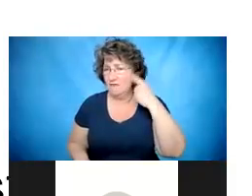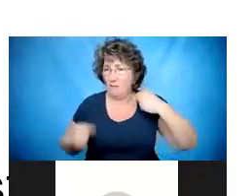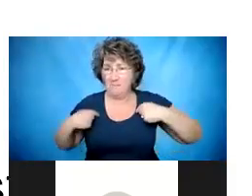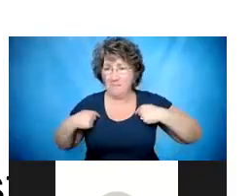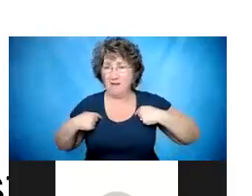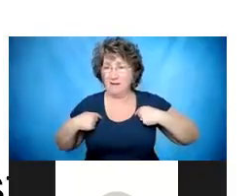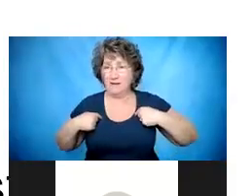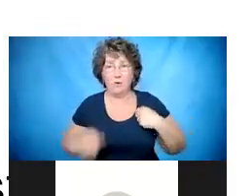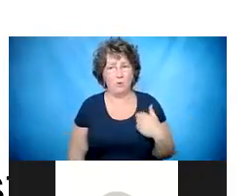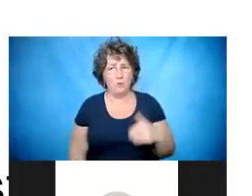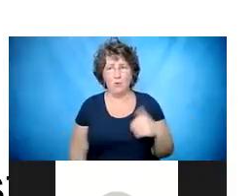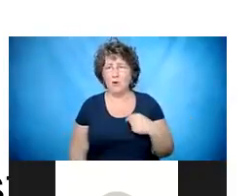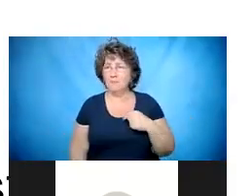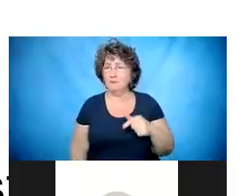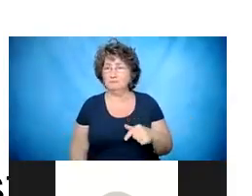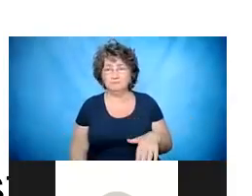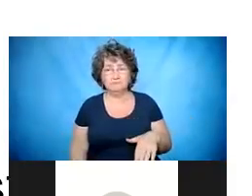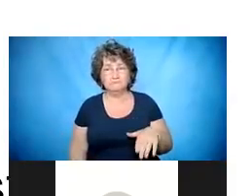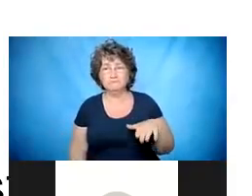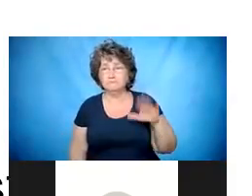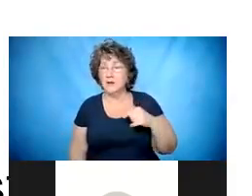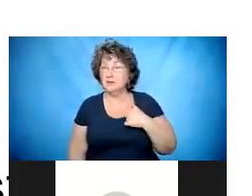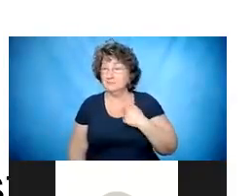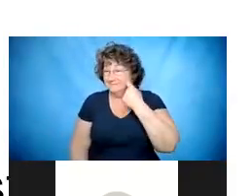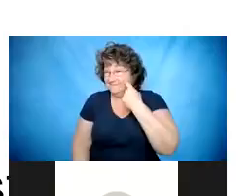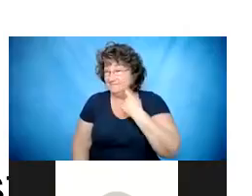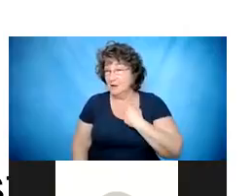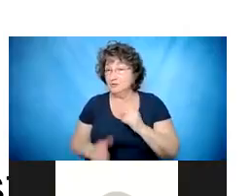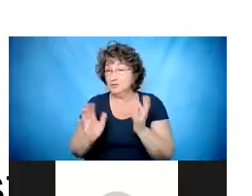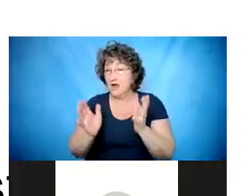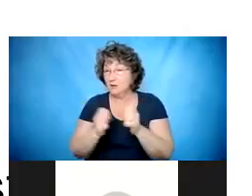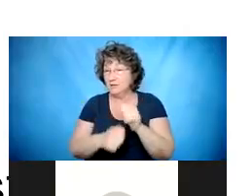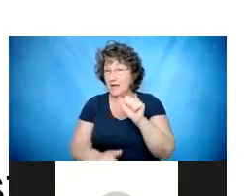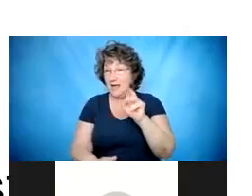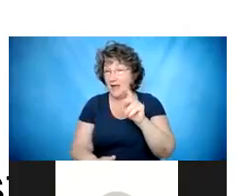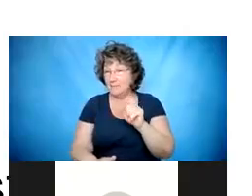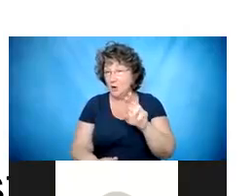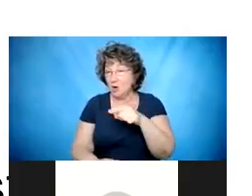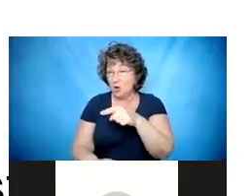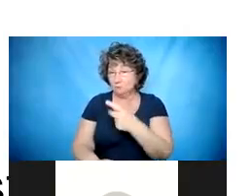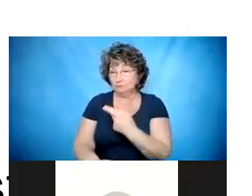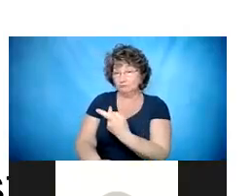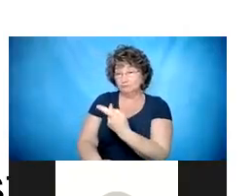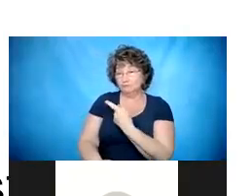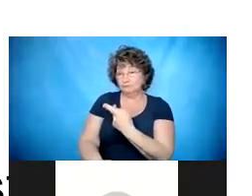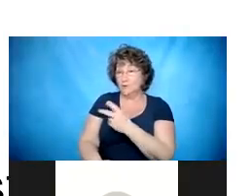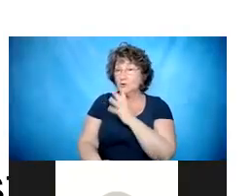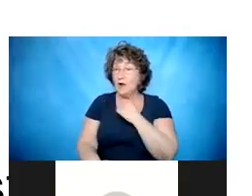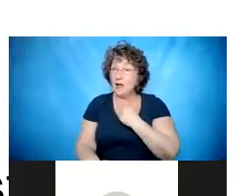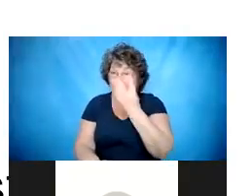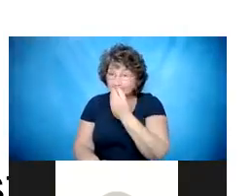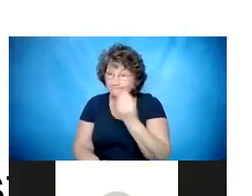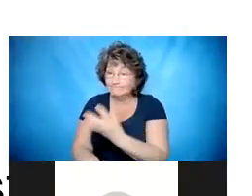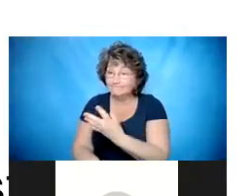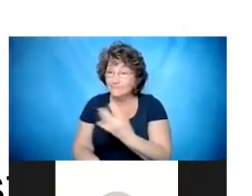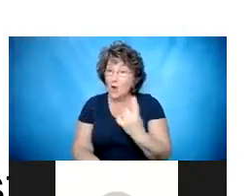was talking to Amber the other day, the only reason I didn't speak to